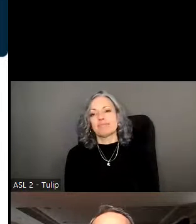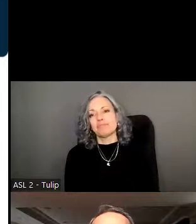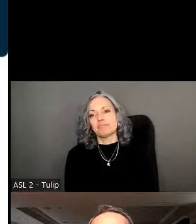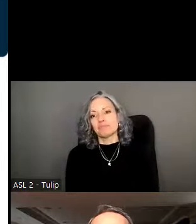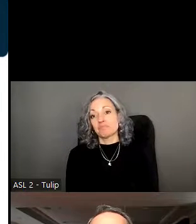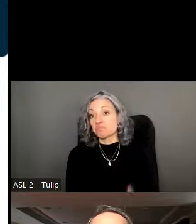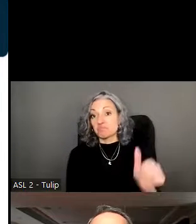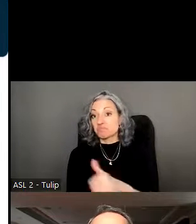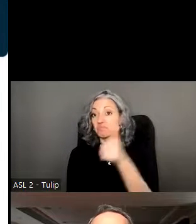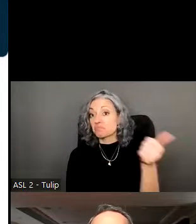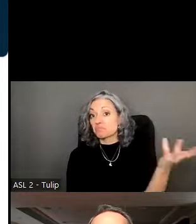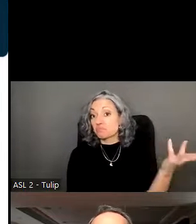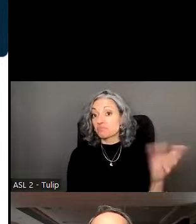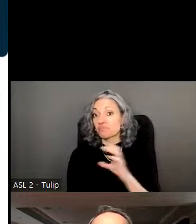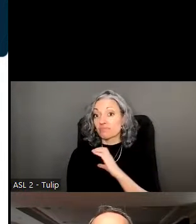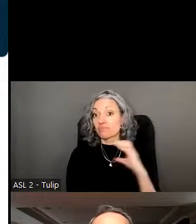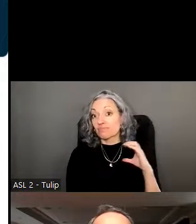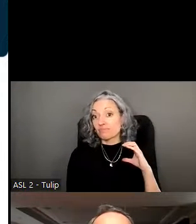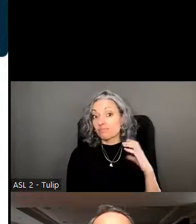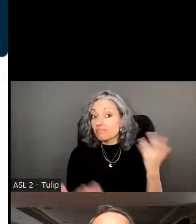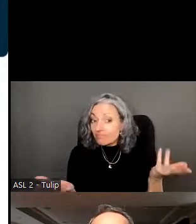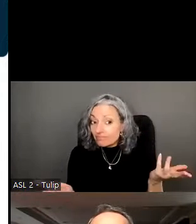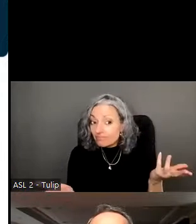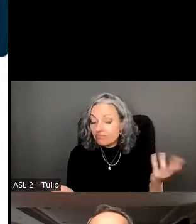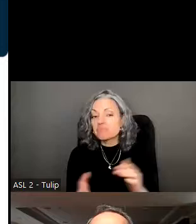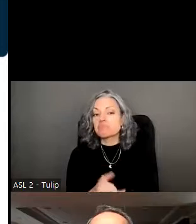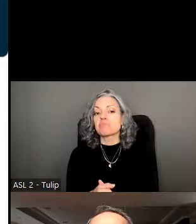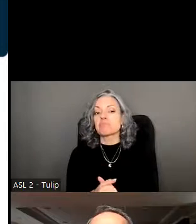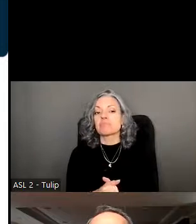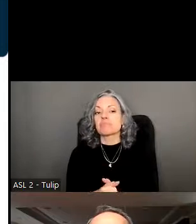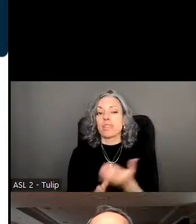Anyone else from the committee before we turn to the public for comments?